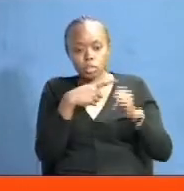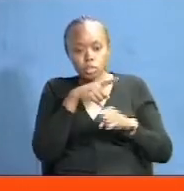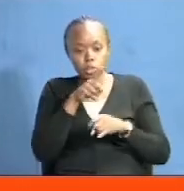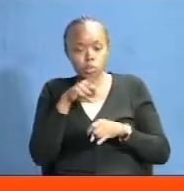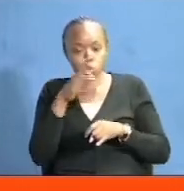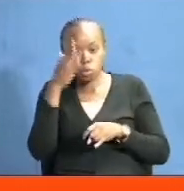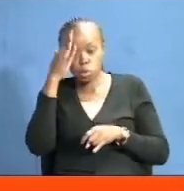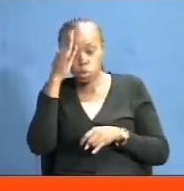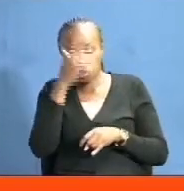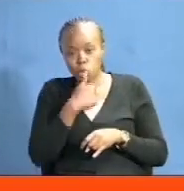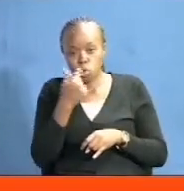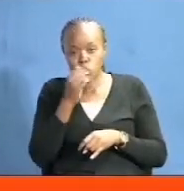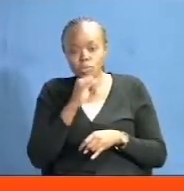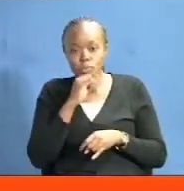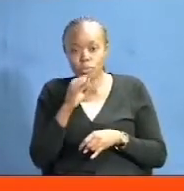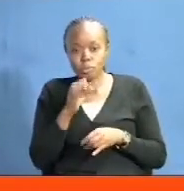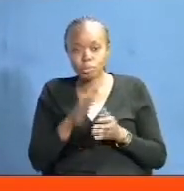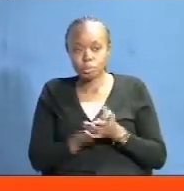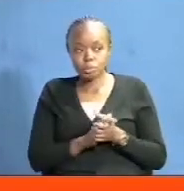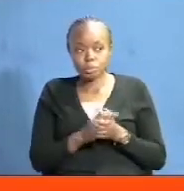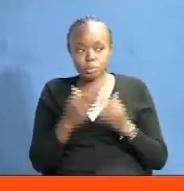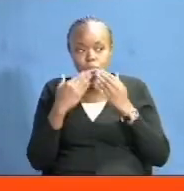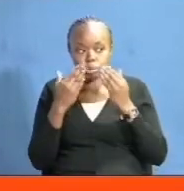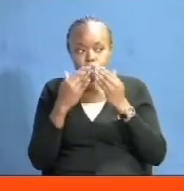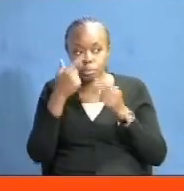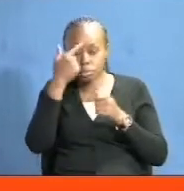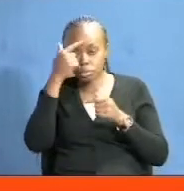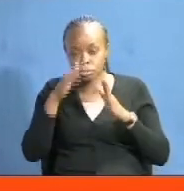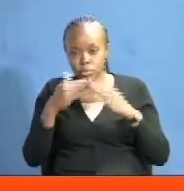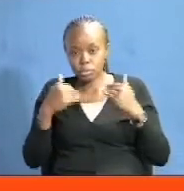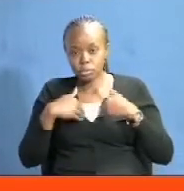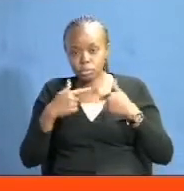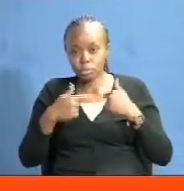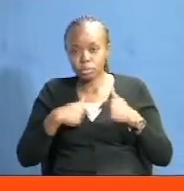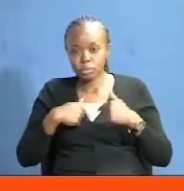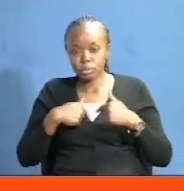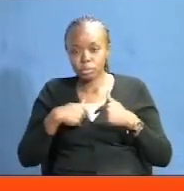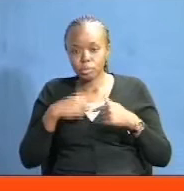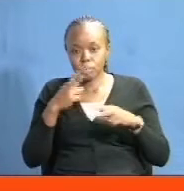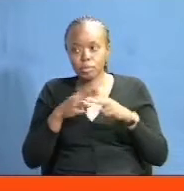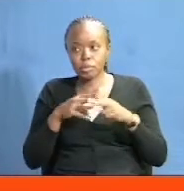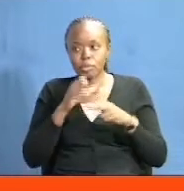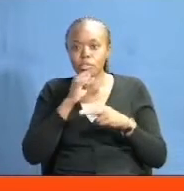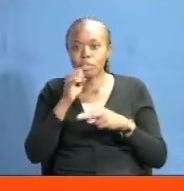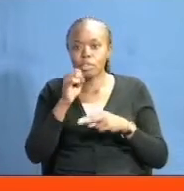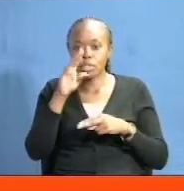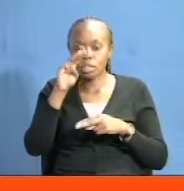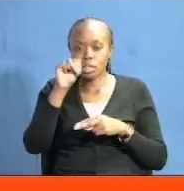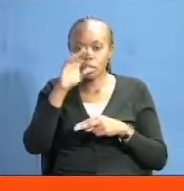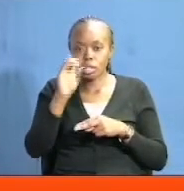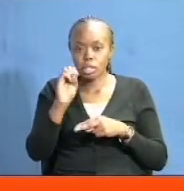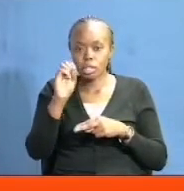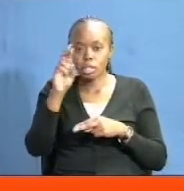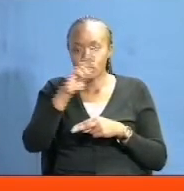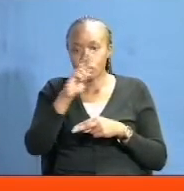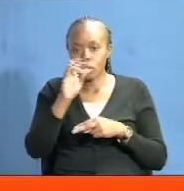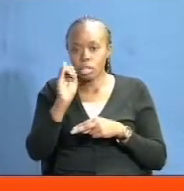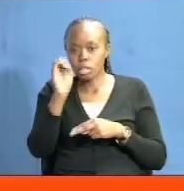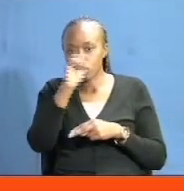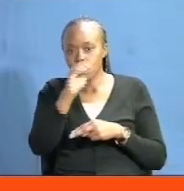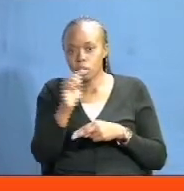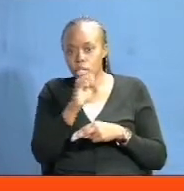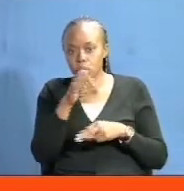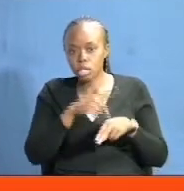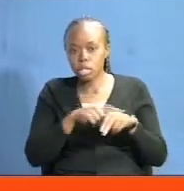get to know who Maurice is. Ken, thank you for having me. My name is Omurwa Maurice. I'm a fifth-year student in the School of Pharmacy. I'm